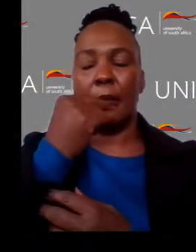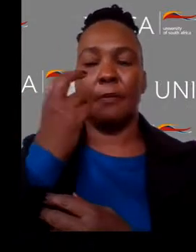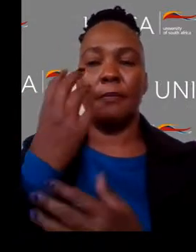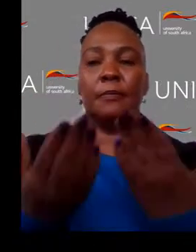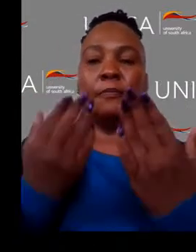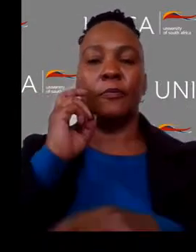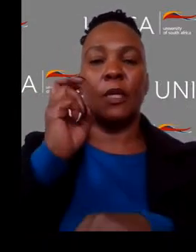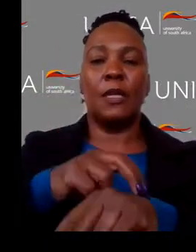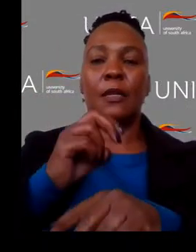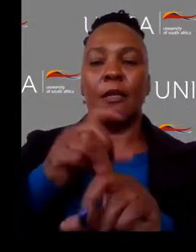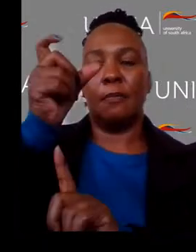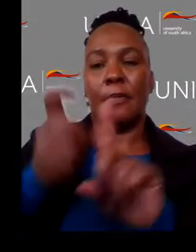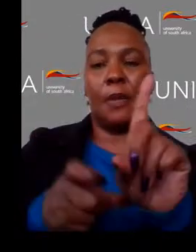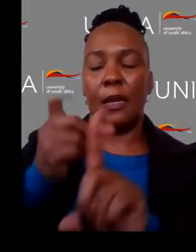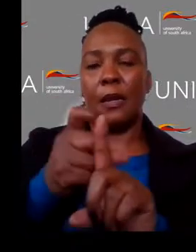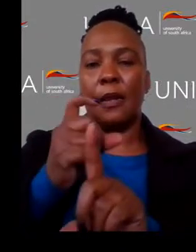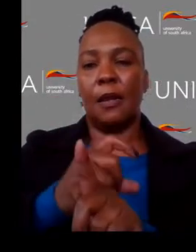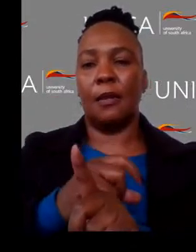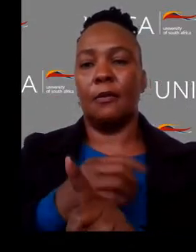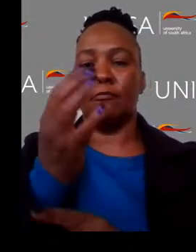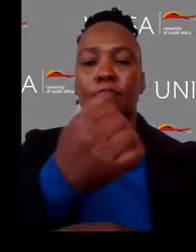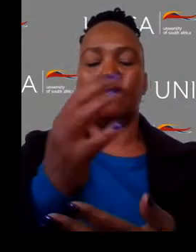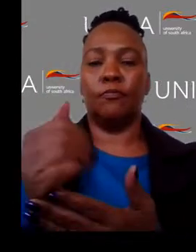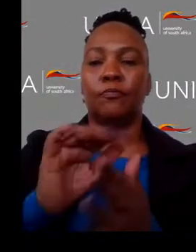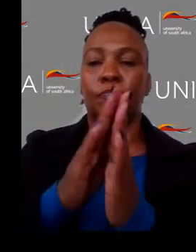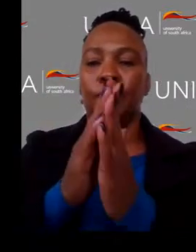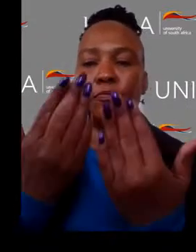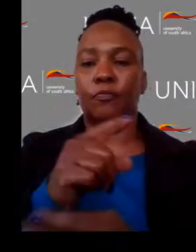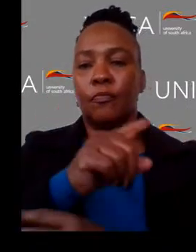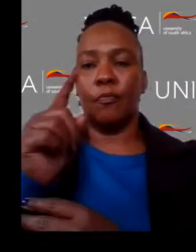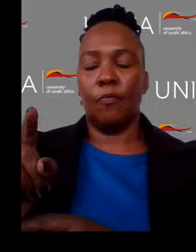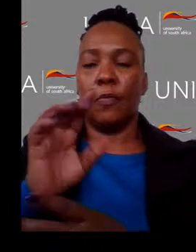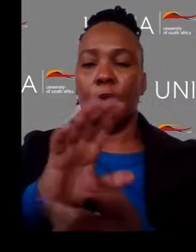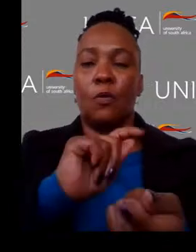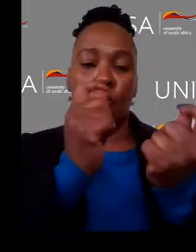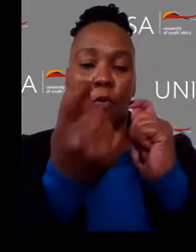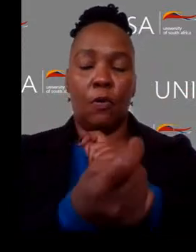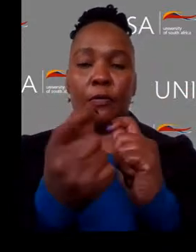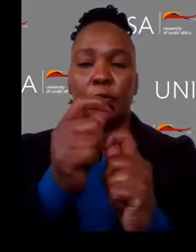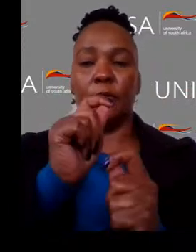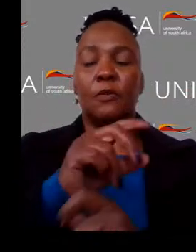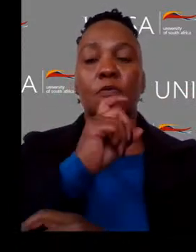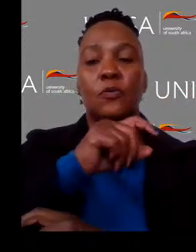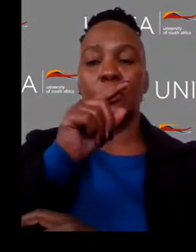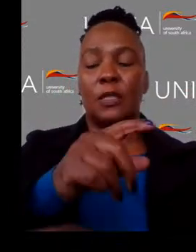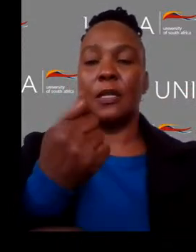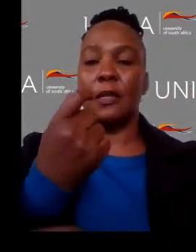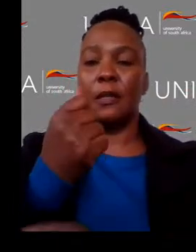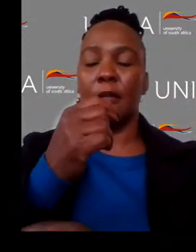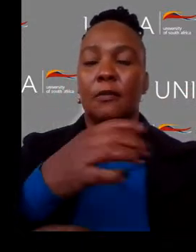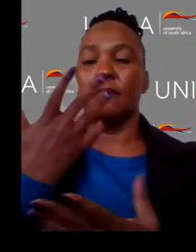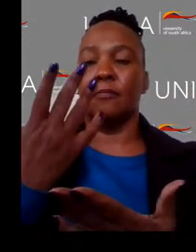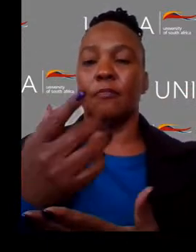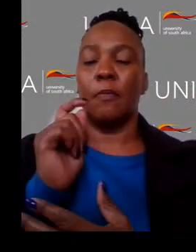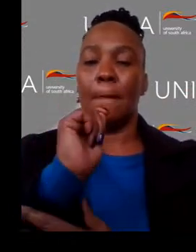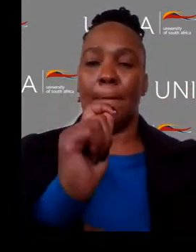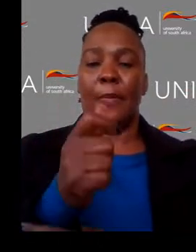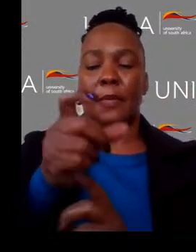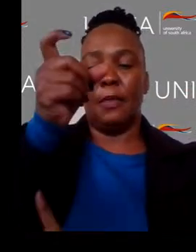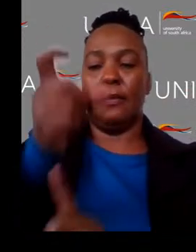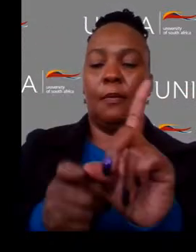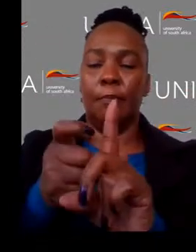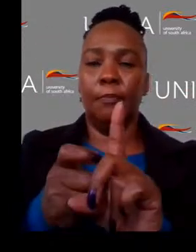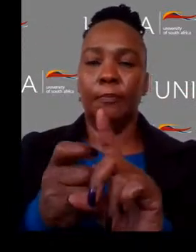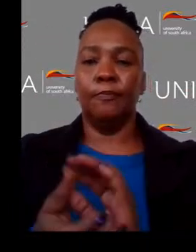to collect a particular material for you or to convert. Then you can use this money to assist to pay the person,